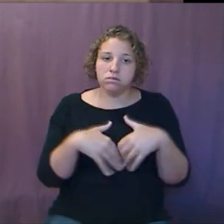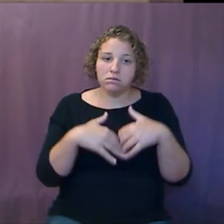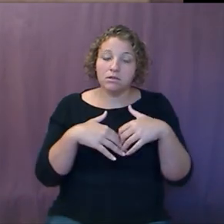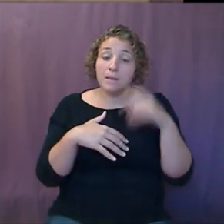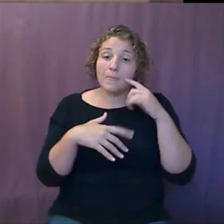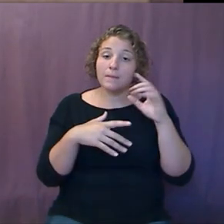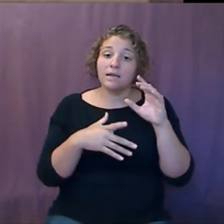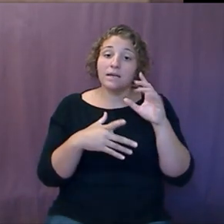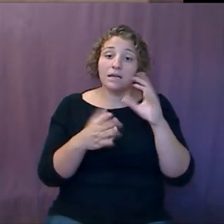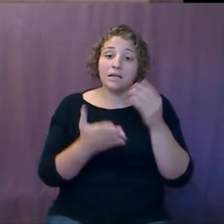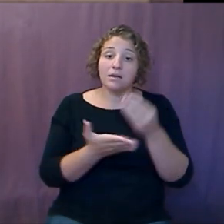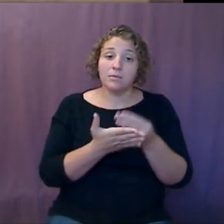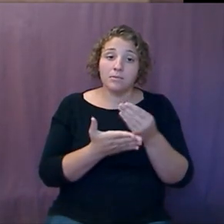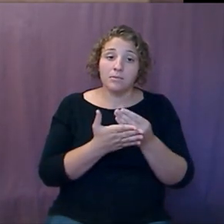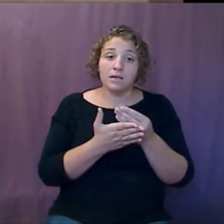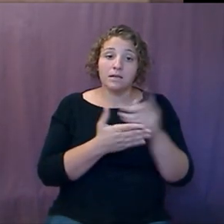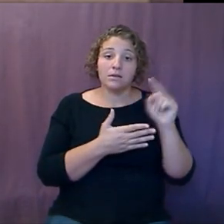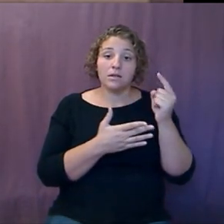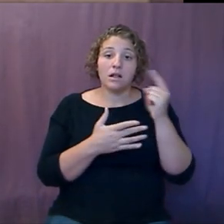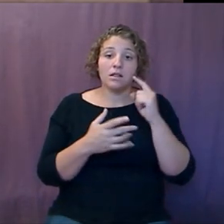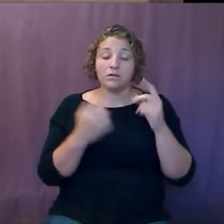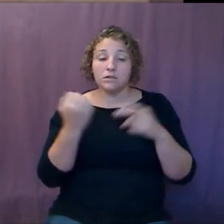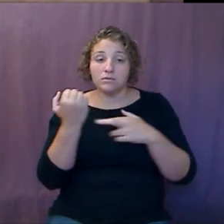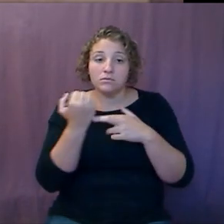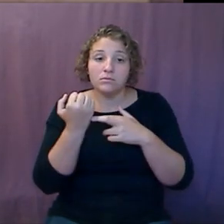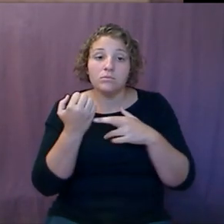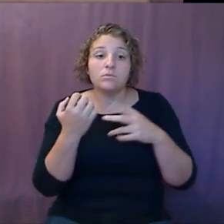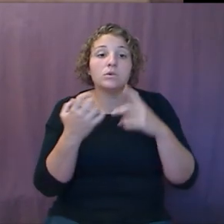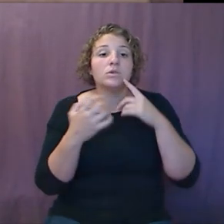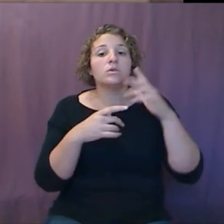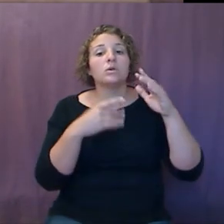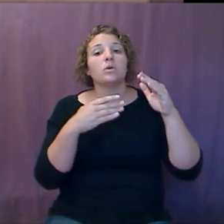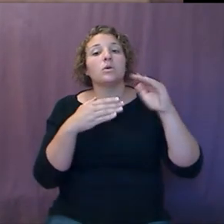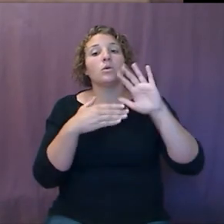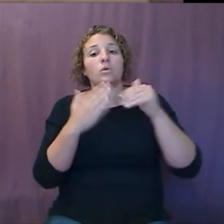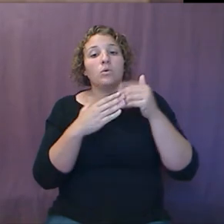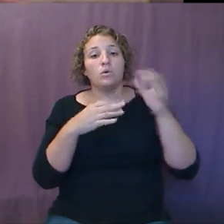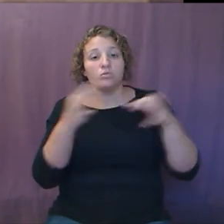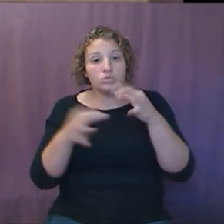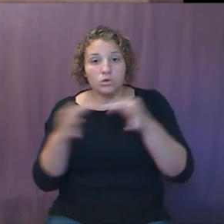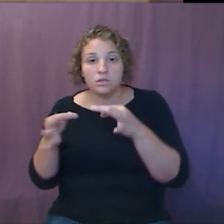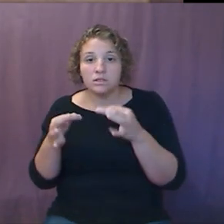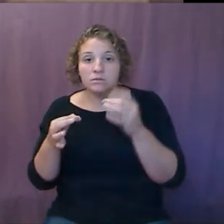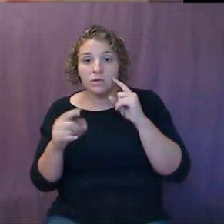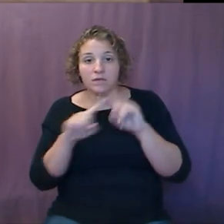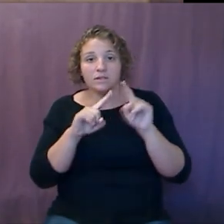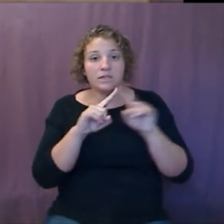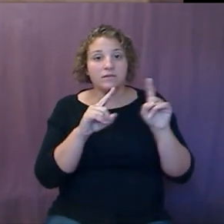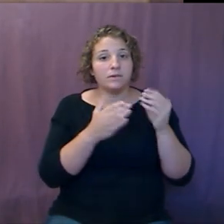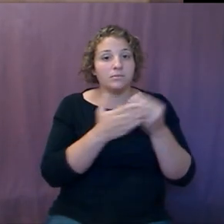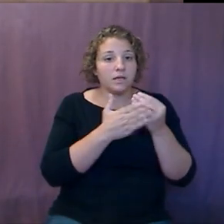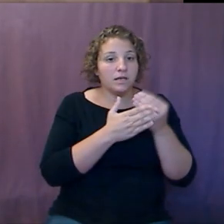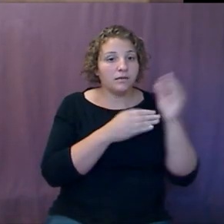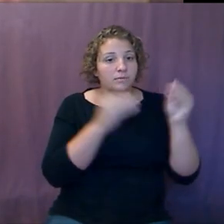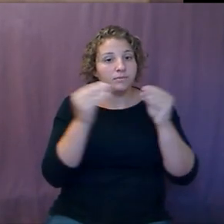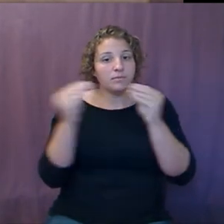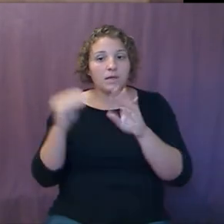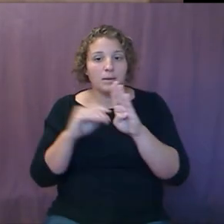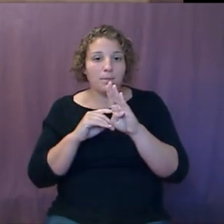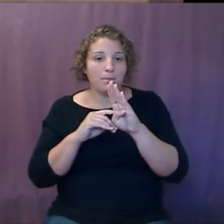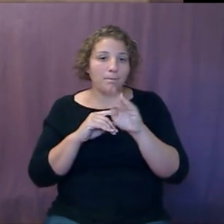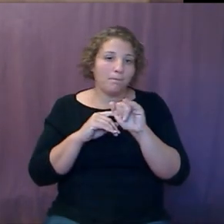currency we know as the dollar that would drive the world into a digital form of currency that might be multiple ones bitcoin and whatever and the